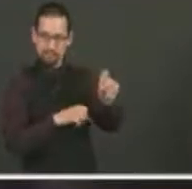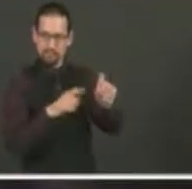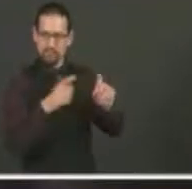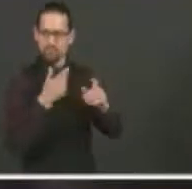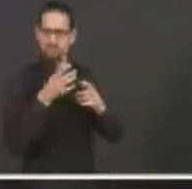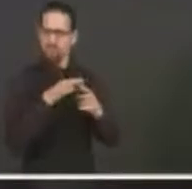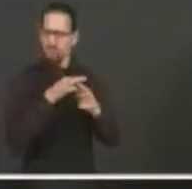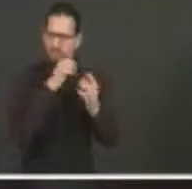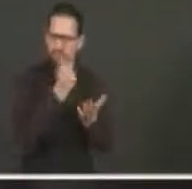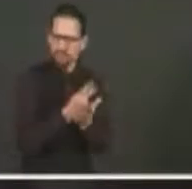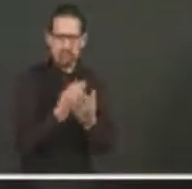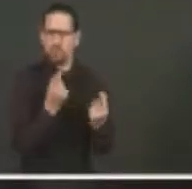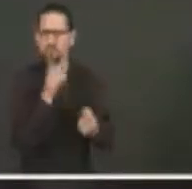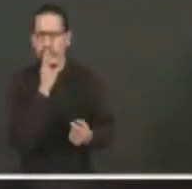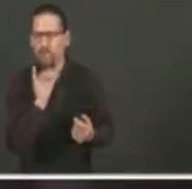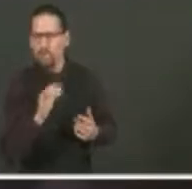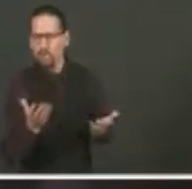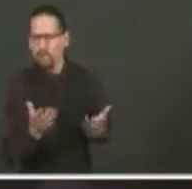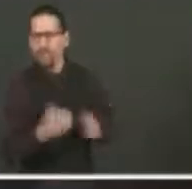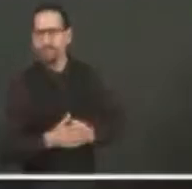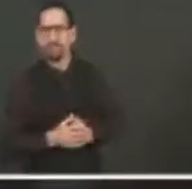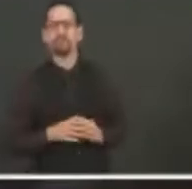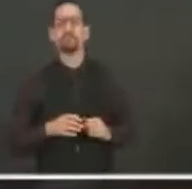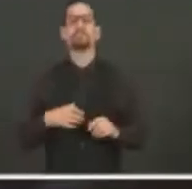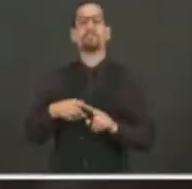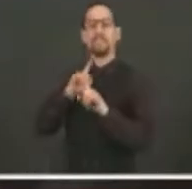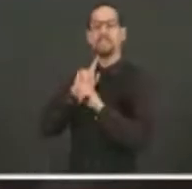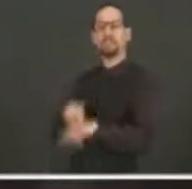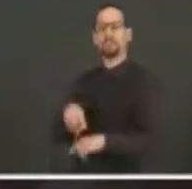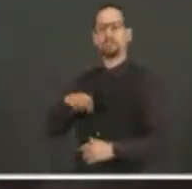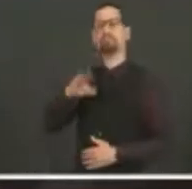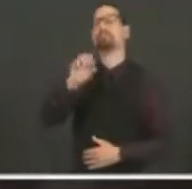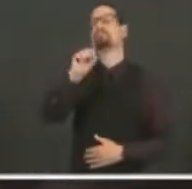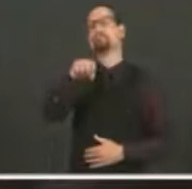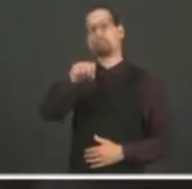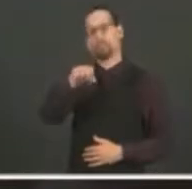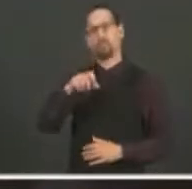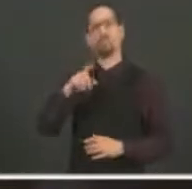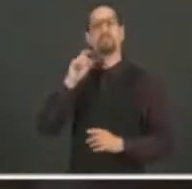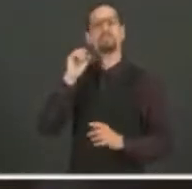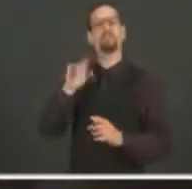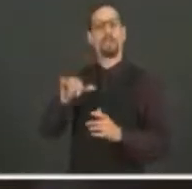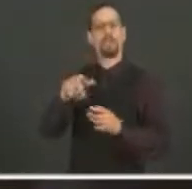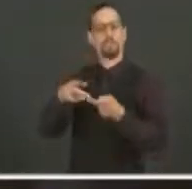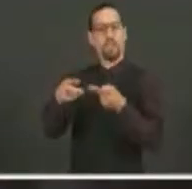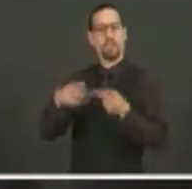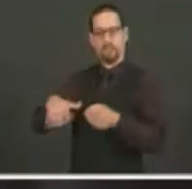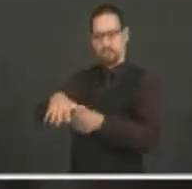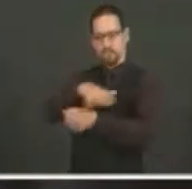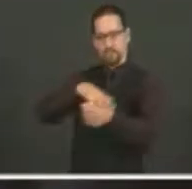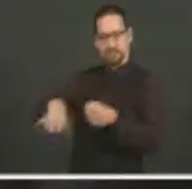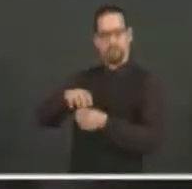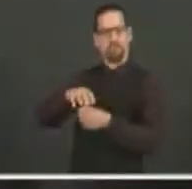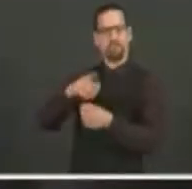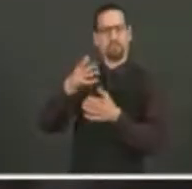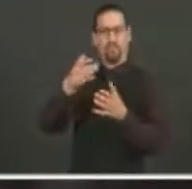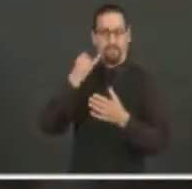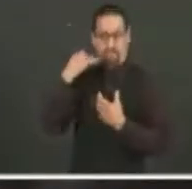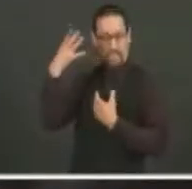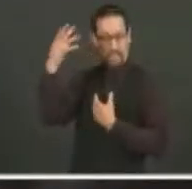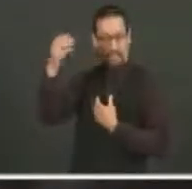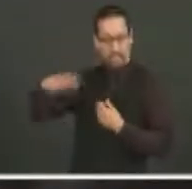event? Yes, we're asking venues that outdoors would have larger events